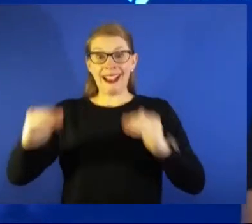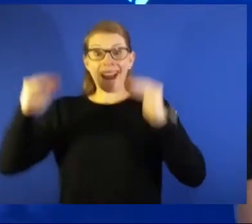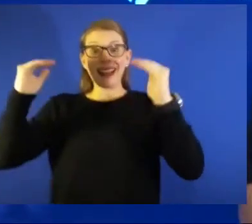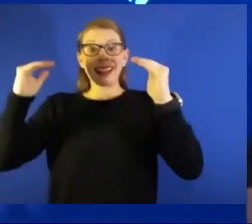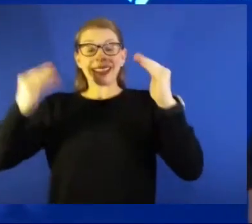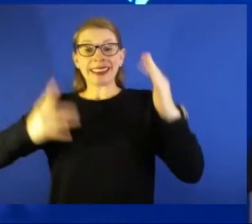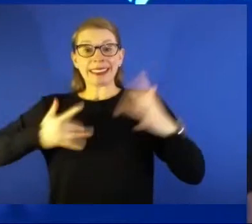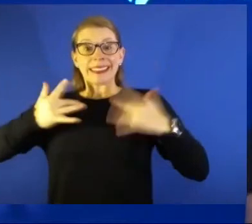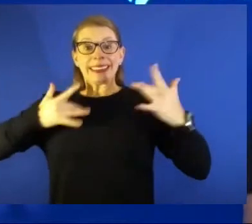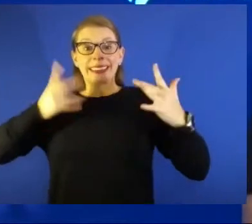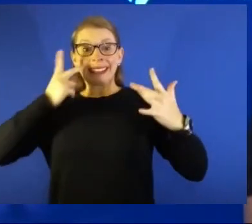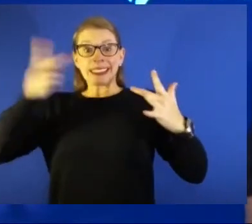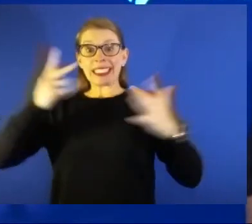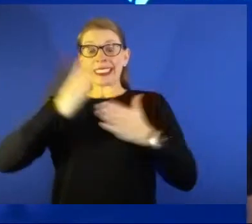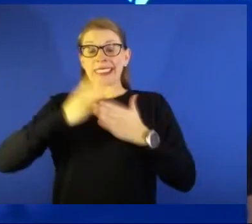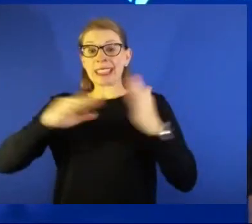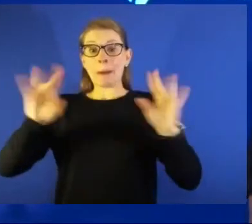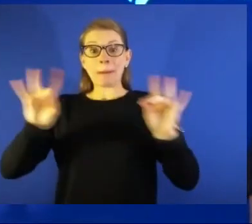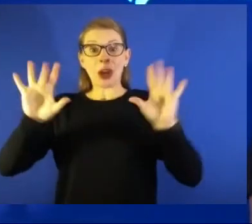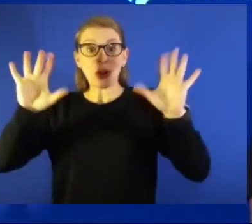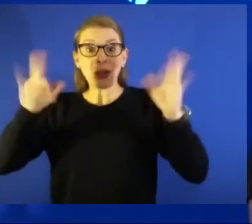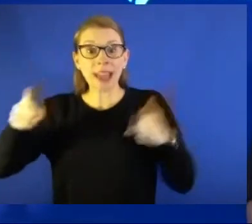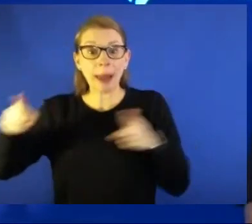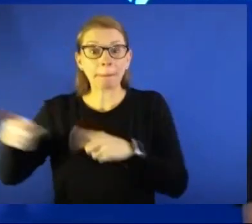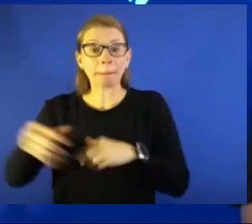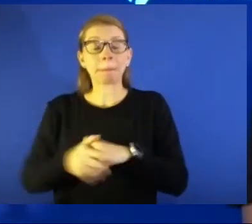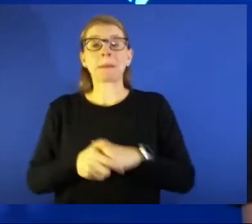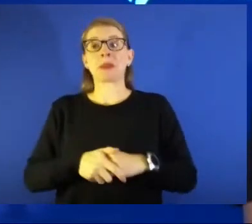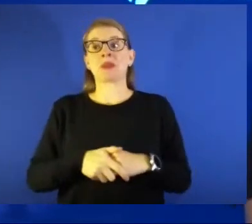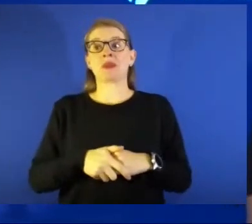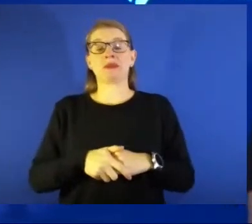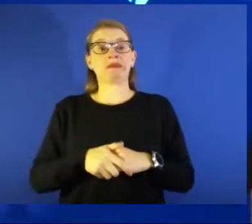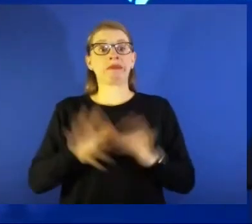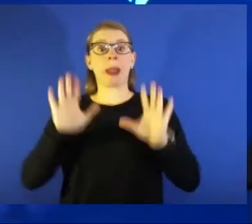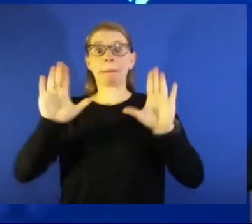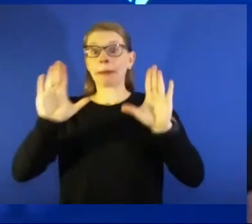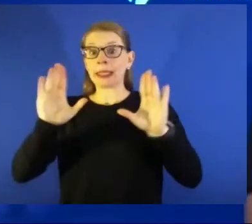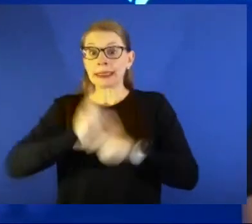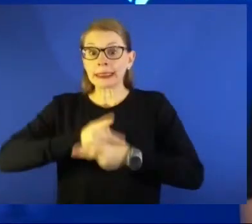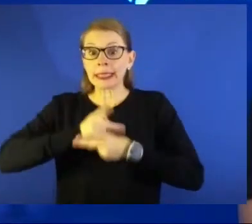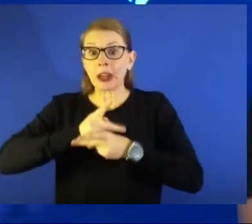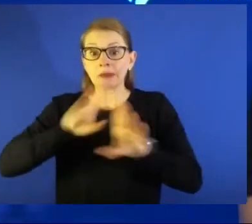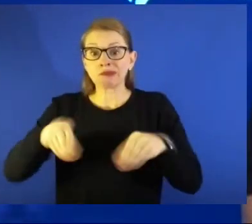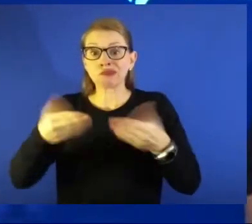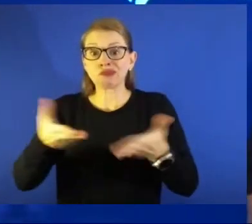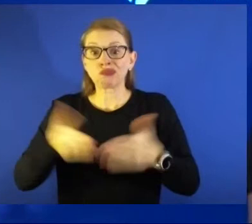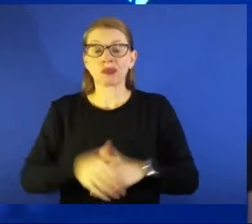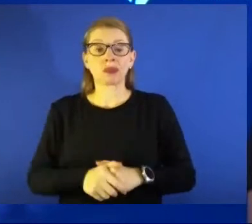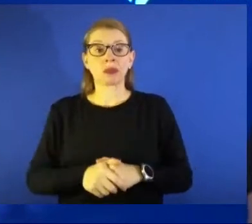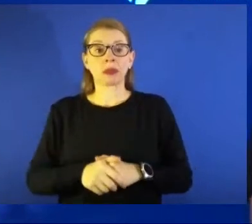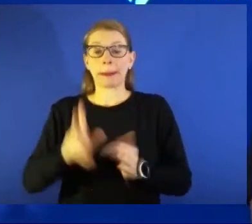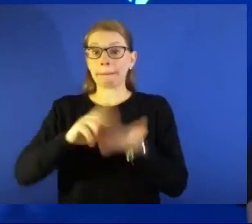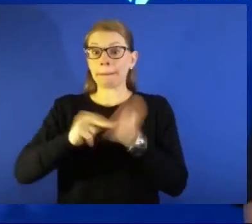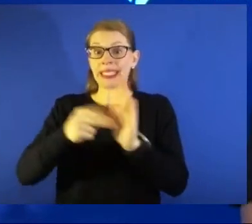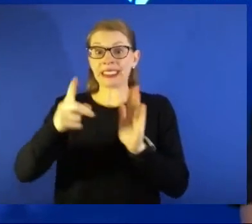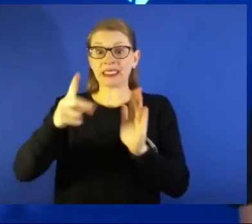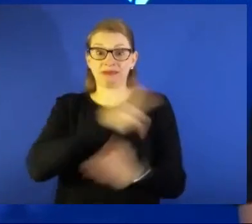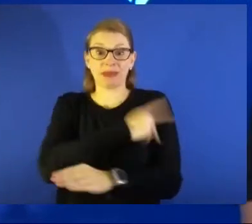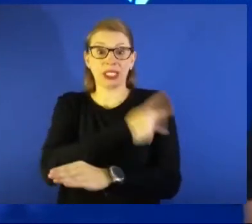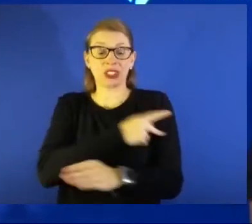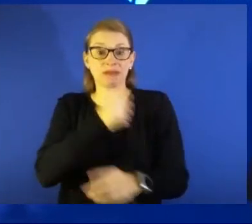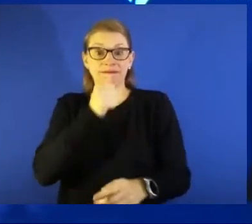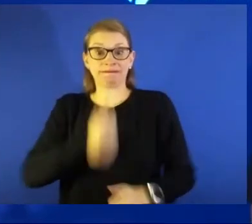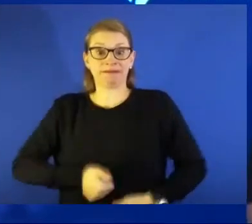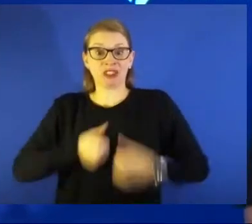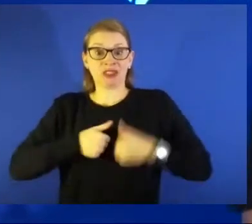real miracles. We've seen some amazing care that has pulled things out where you thought there was nothing